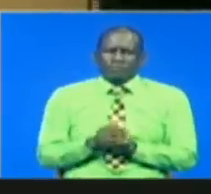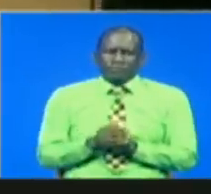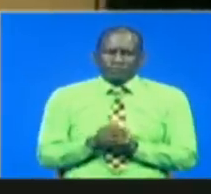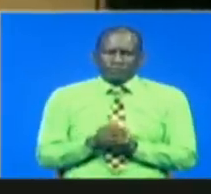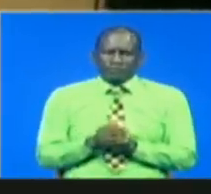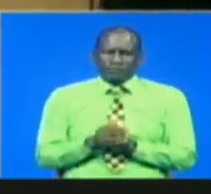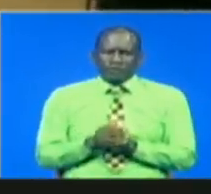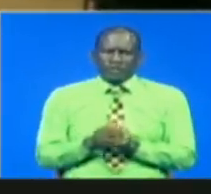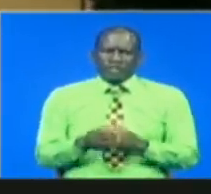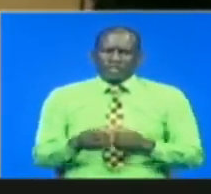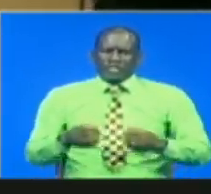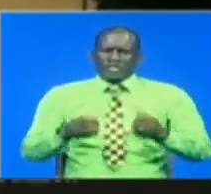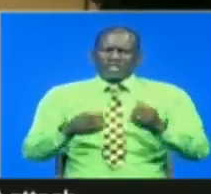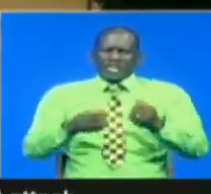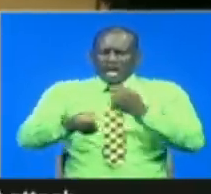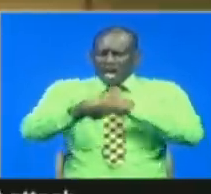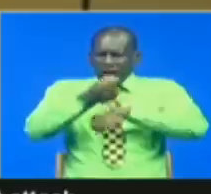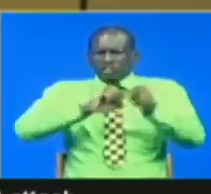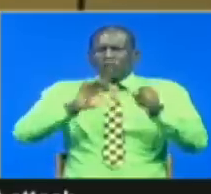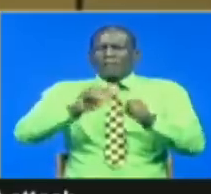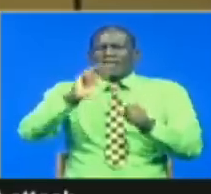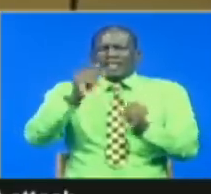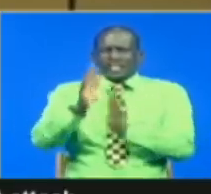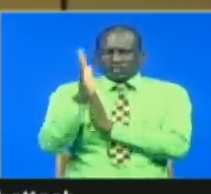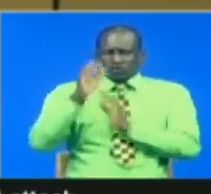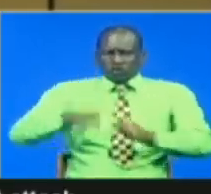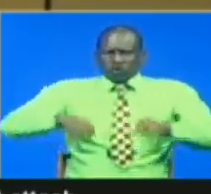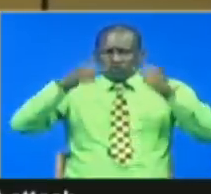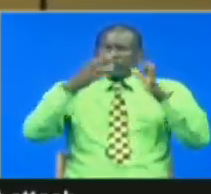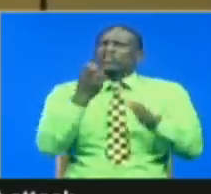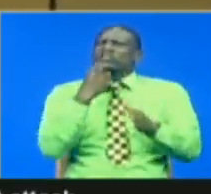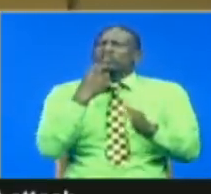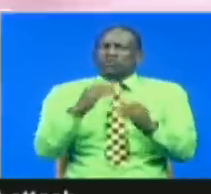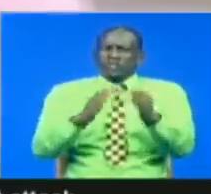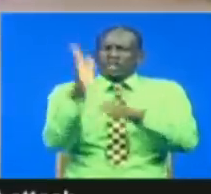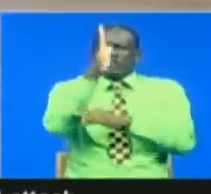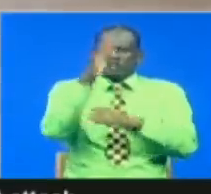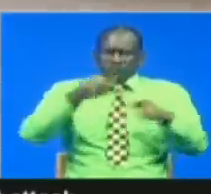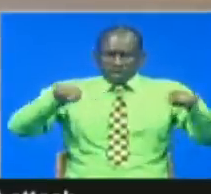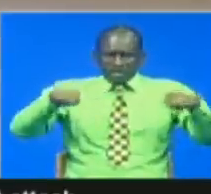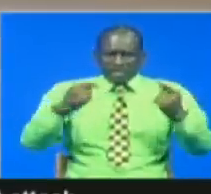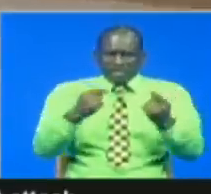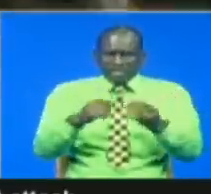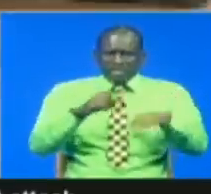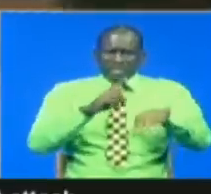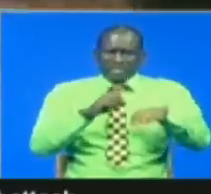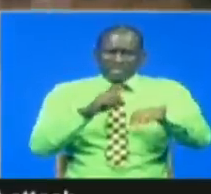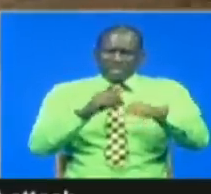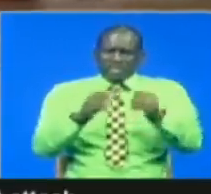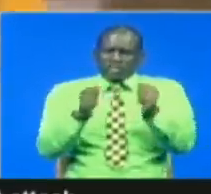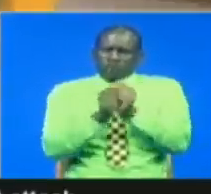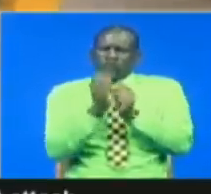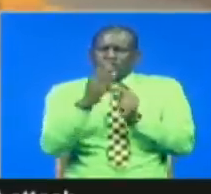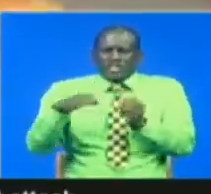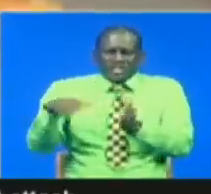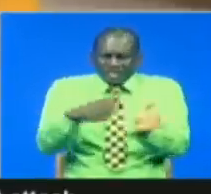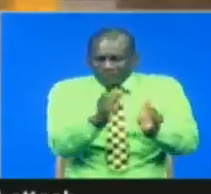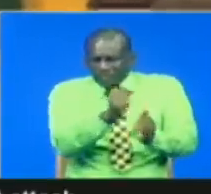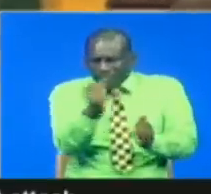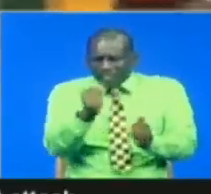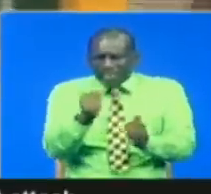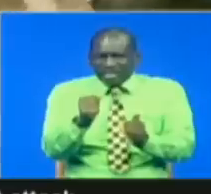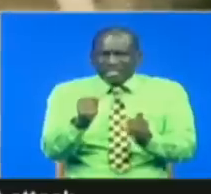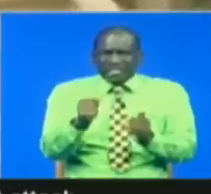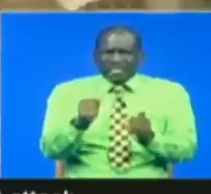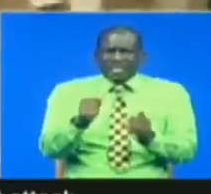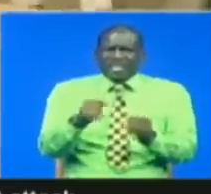The response by Kenyan security forces in the Tuesday afternoon attack at 14 Riverside Drive has been commended